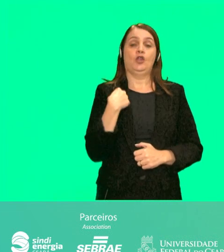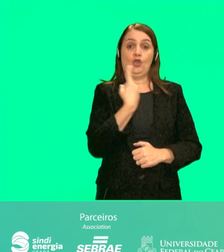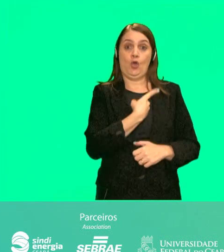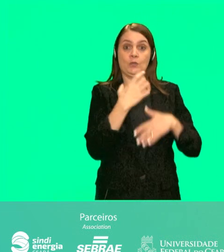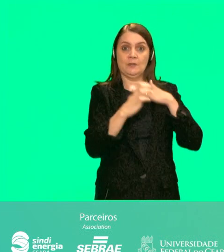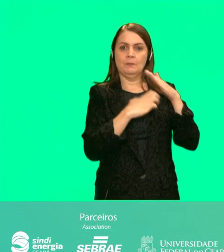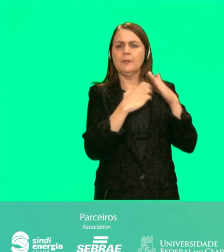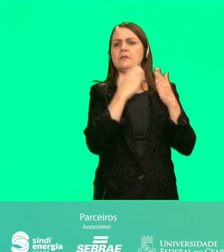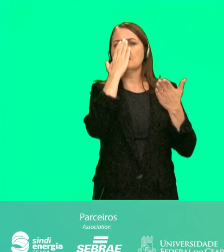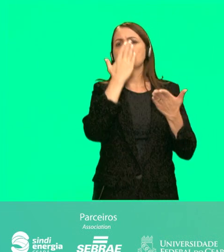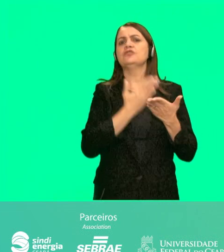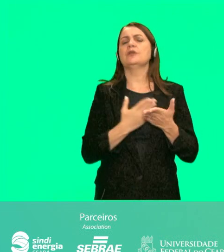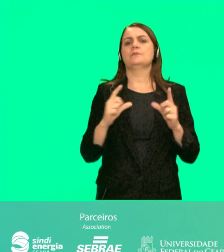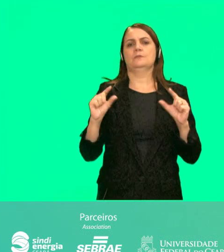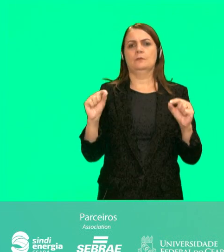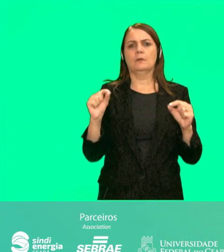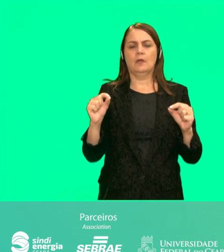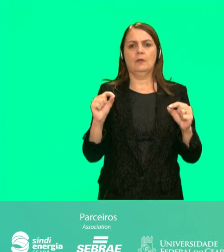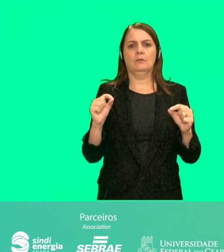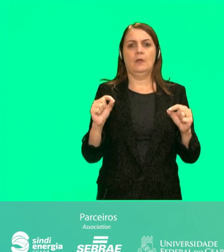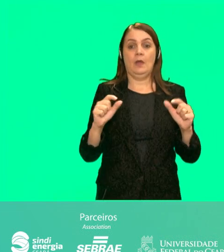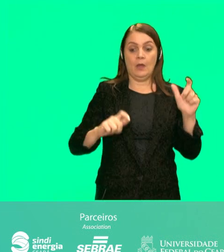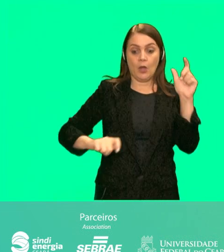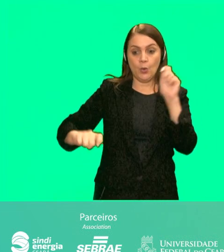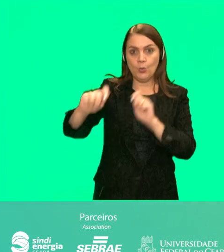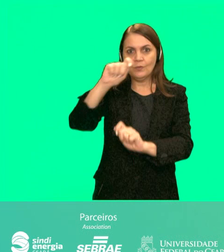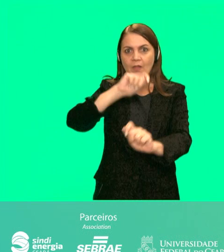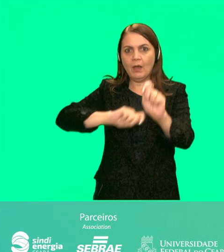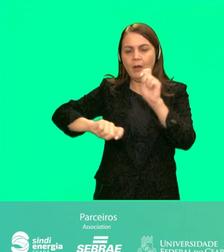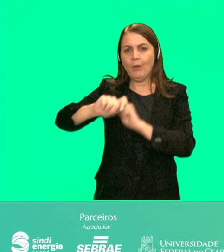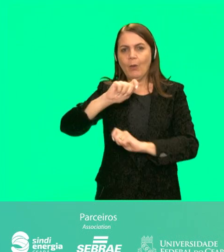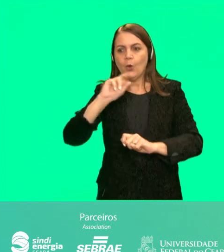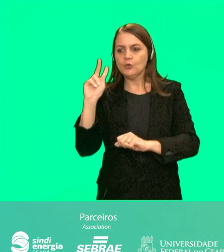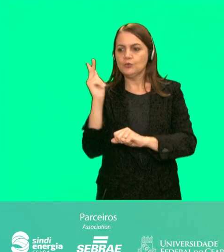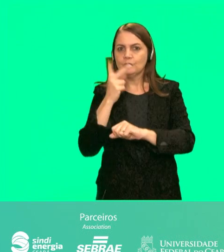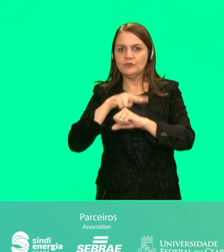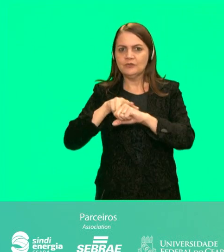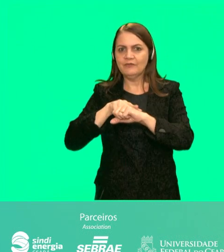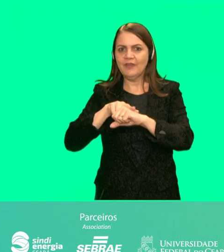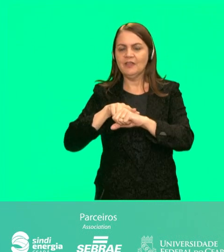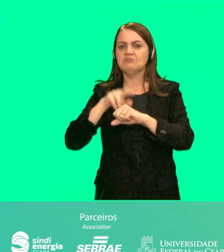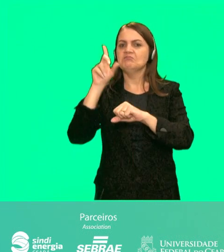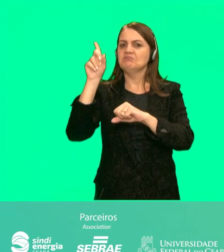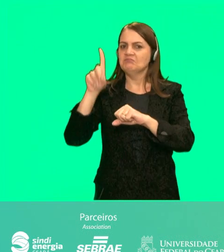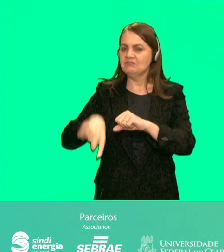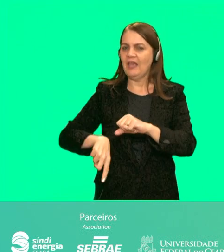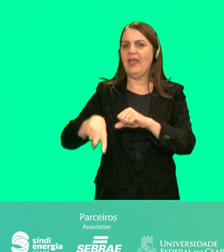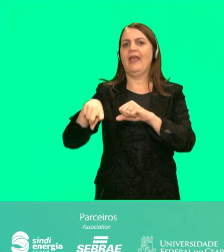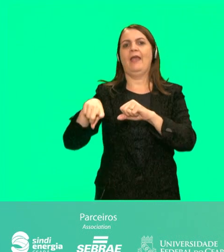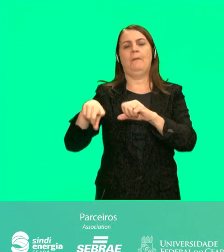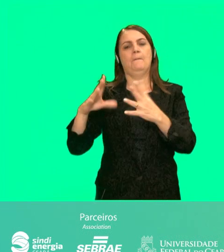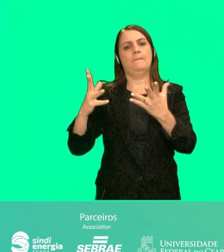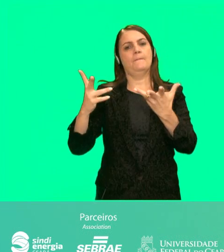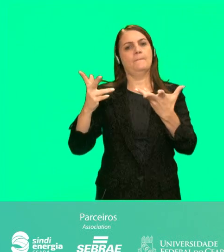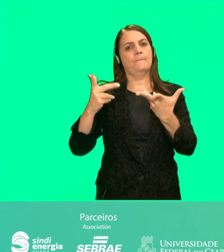What we believe is that the green hydrogen business is a viable business on a large scale.